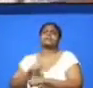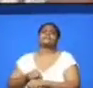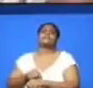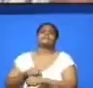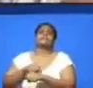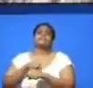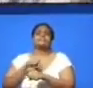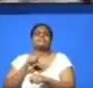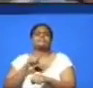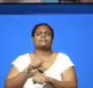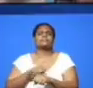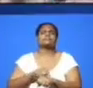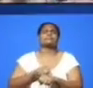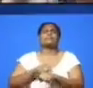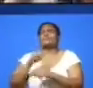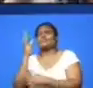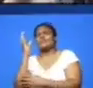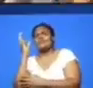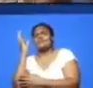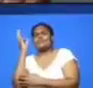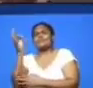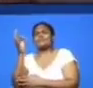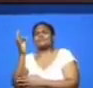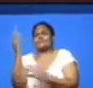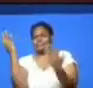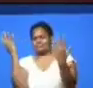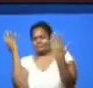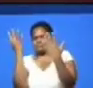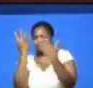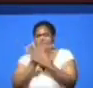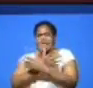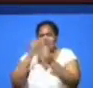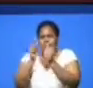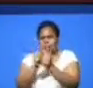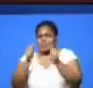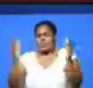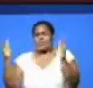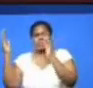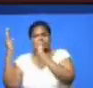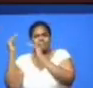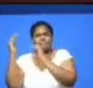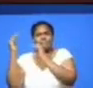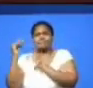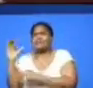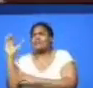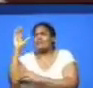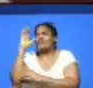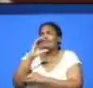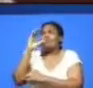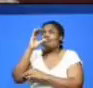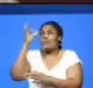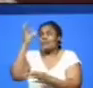When the outlook seems darkest and fate is the hardest to find,